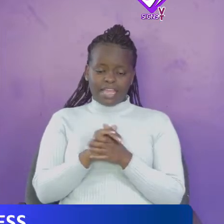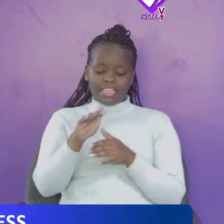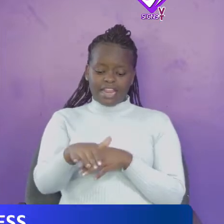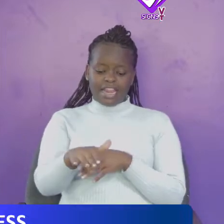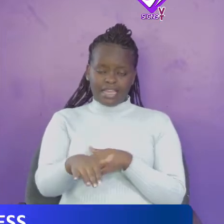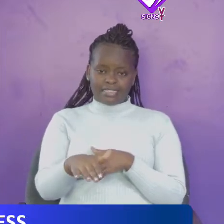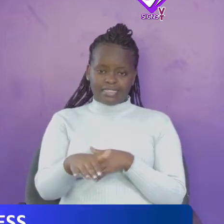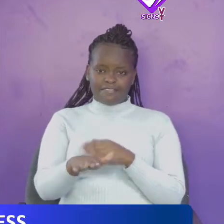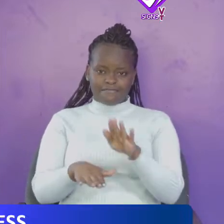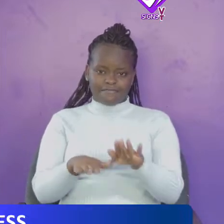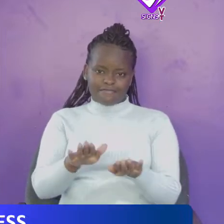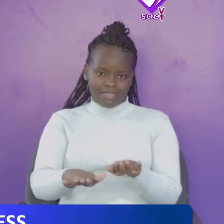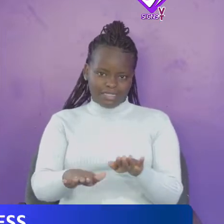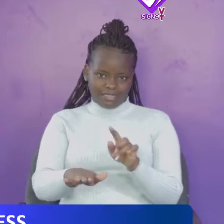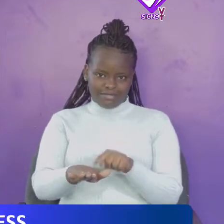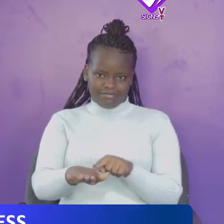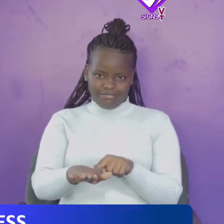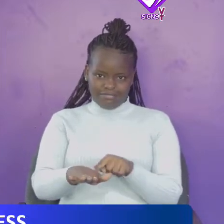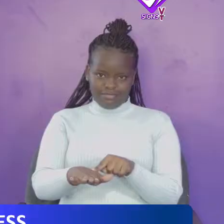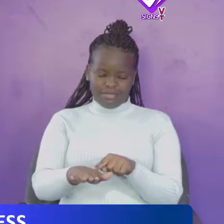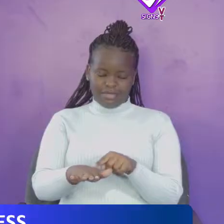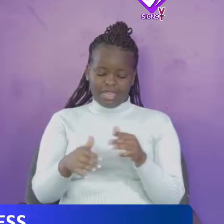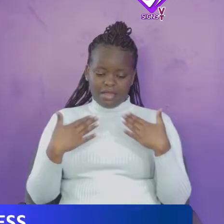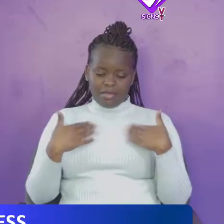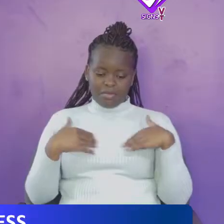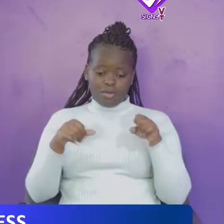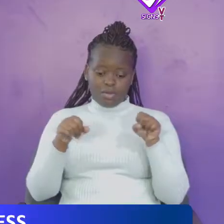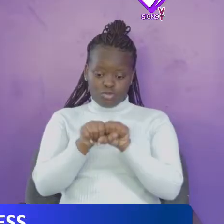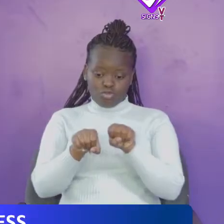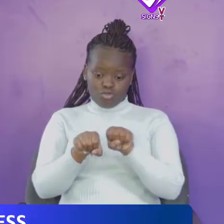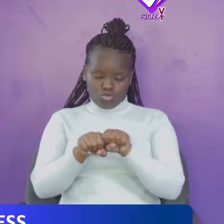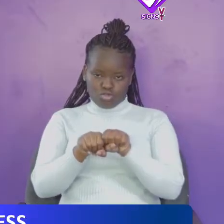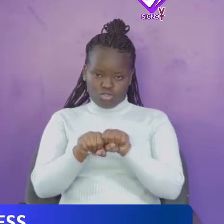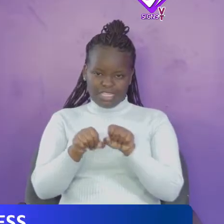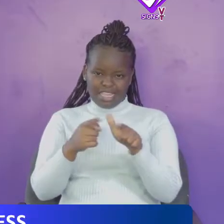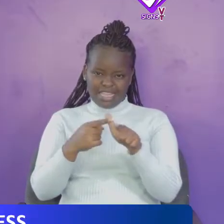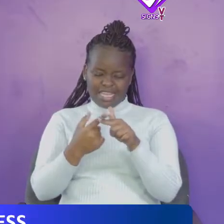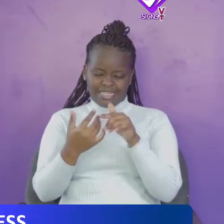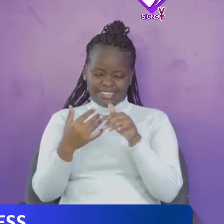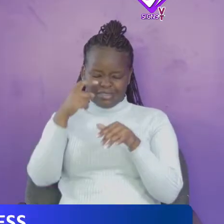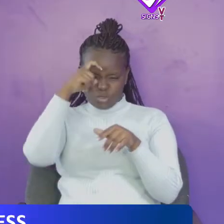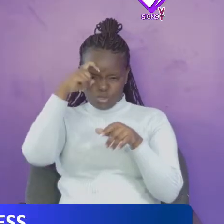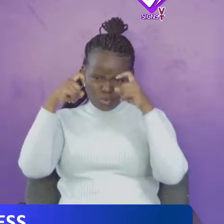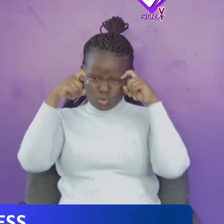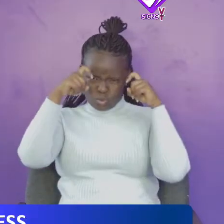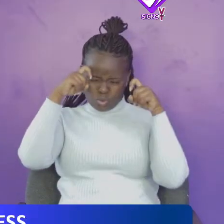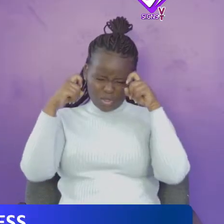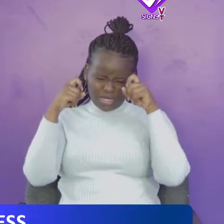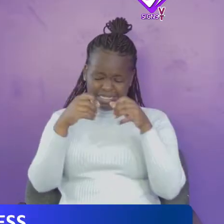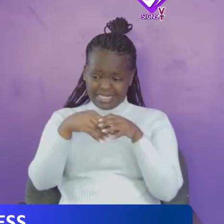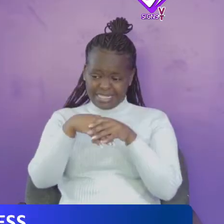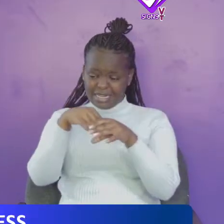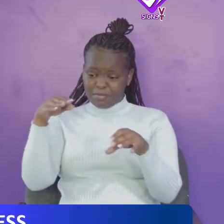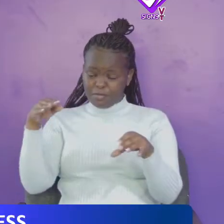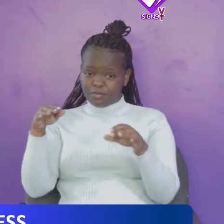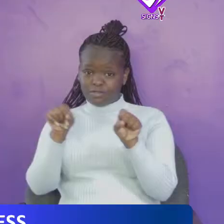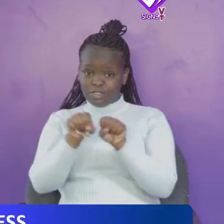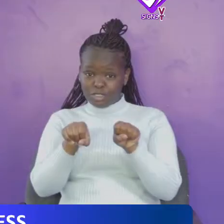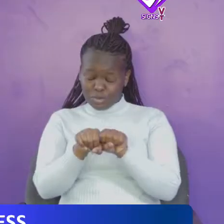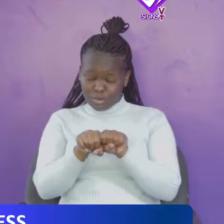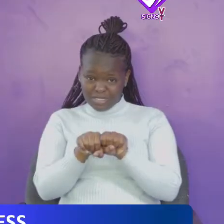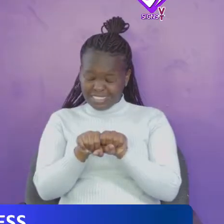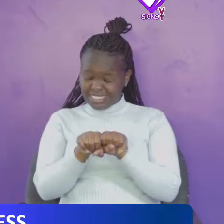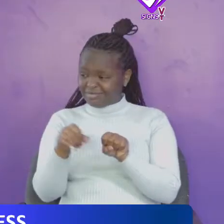well. Because the individuals, when they wear shoes and they sweat, when they remove the wakitoa viatu, when they remove their shoes,